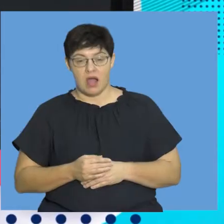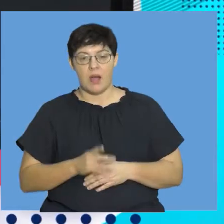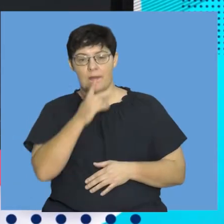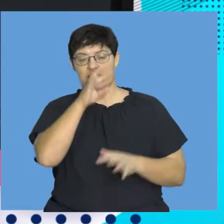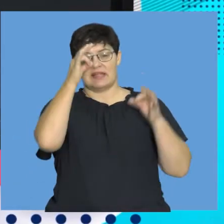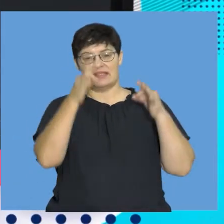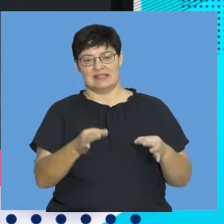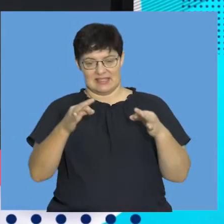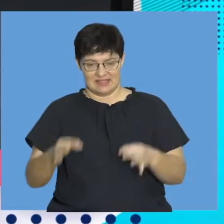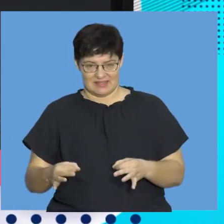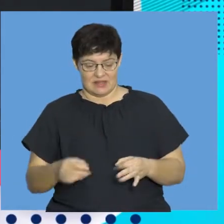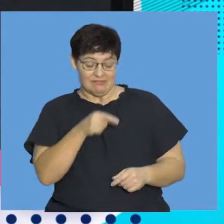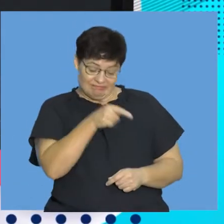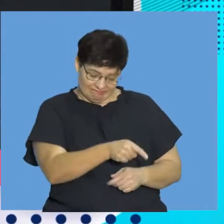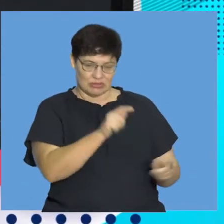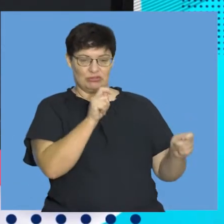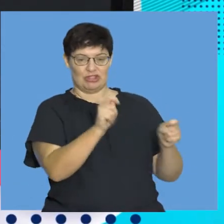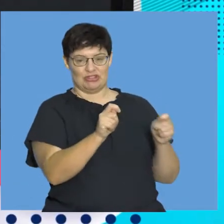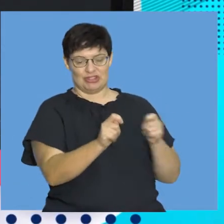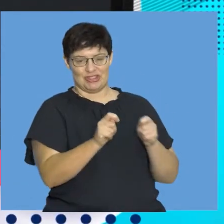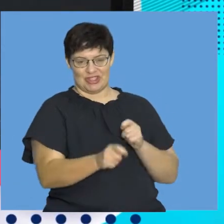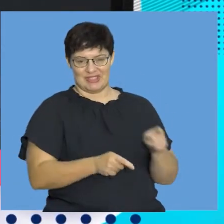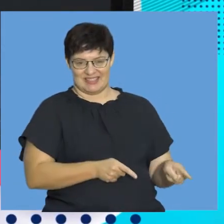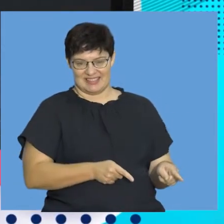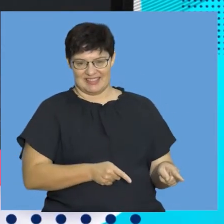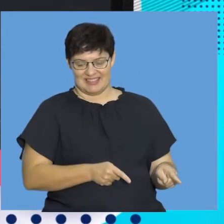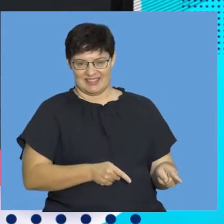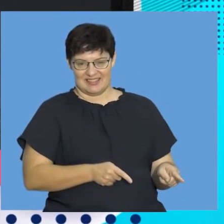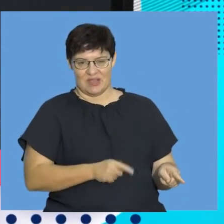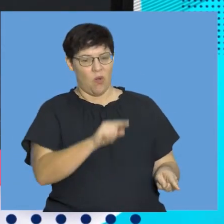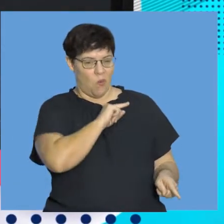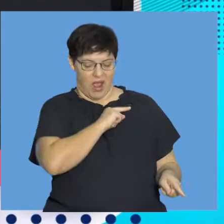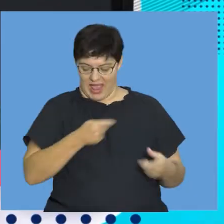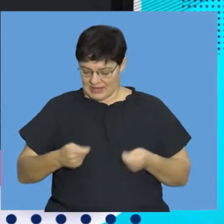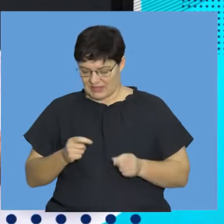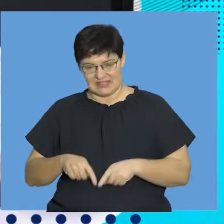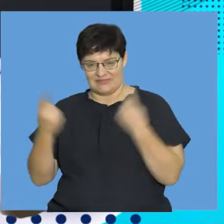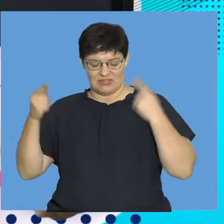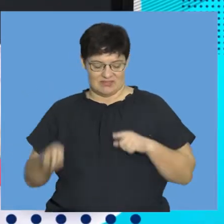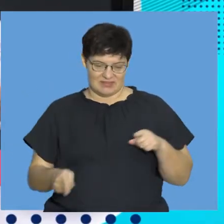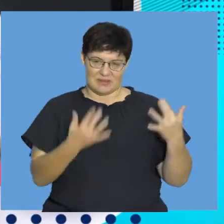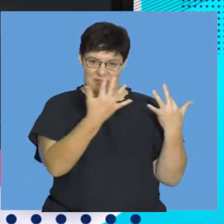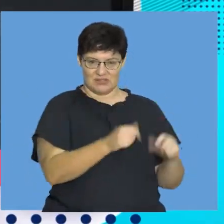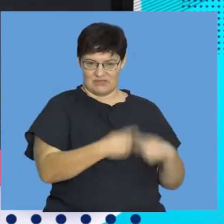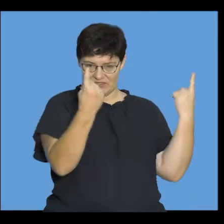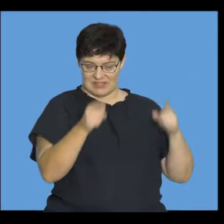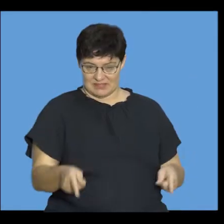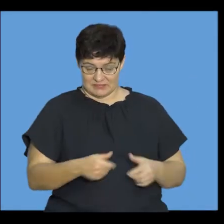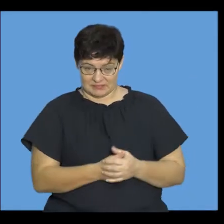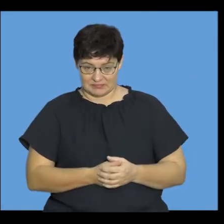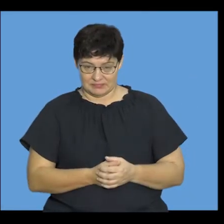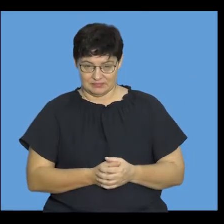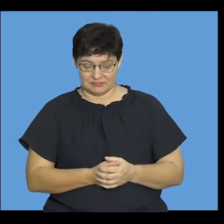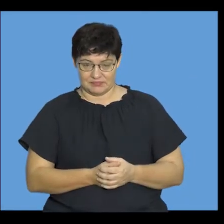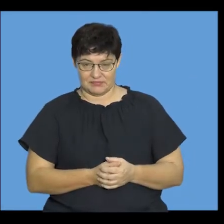have to make certain adaptations. You need to change certain things that are necessary to be changed.